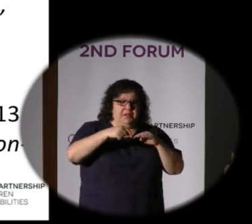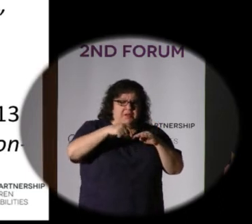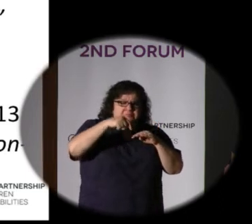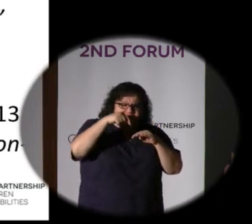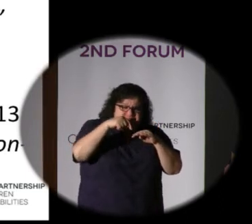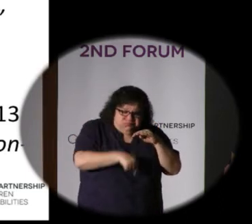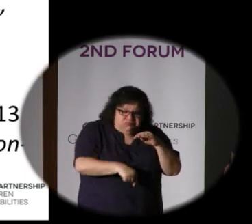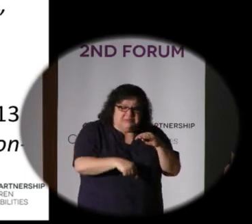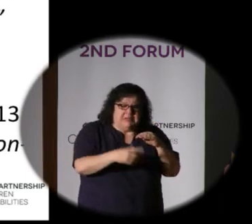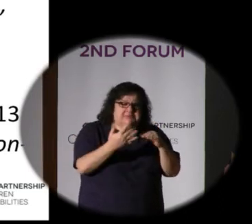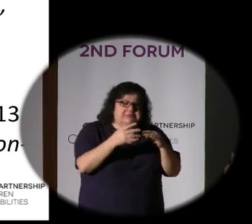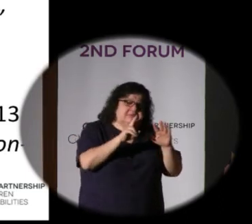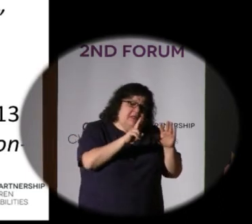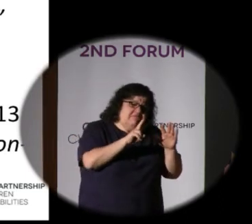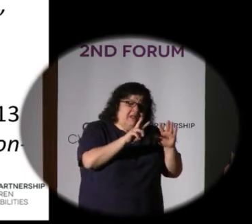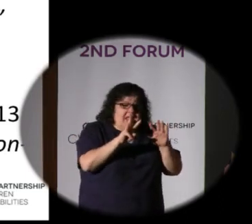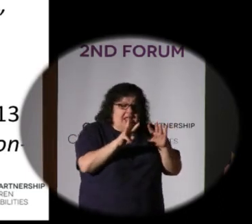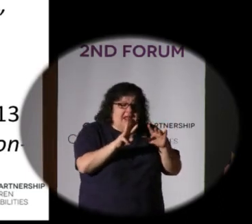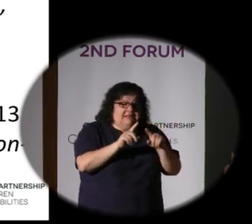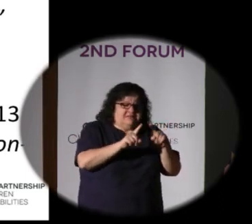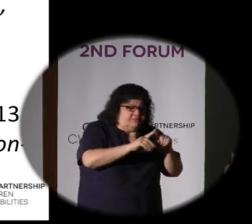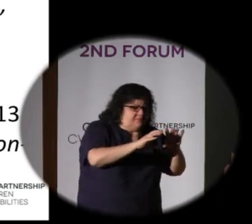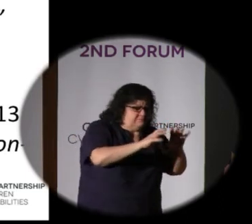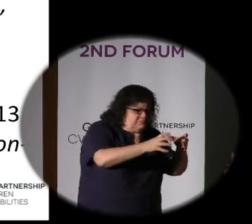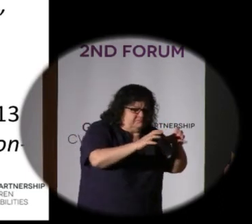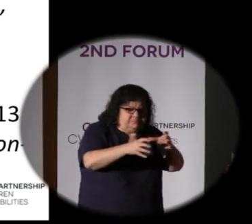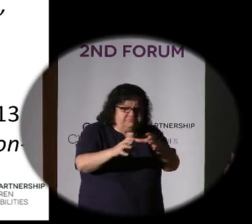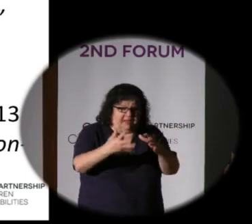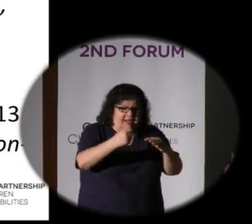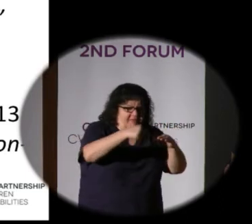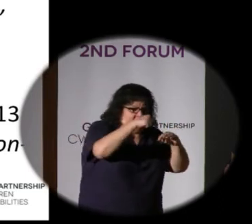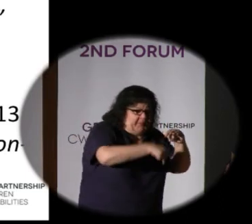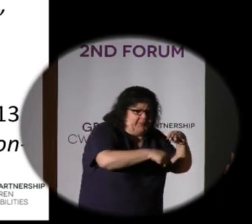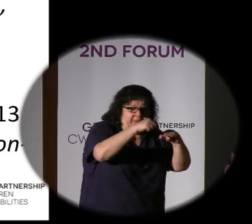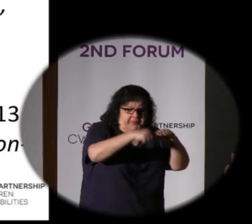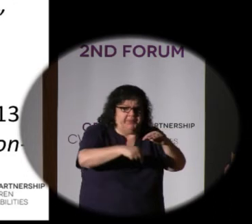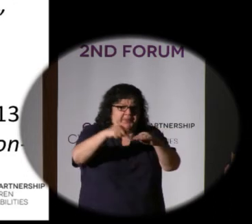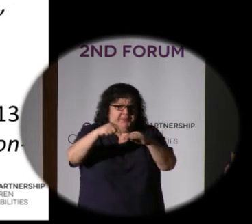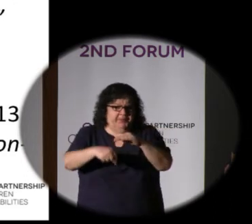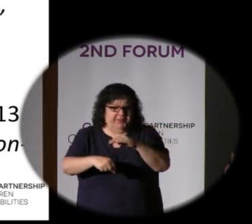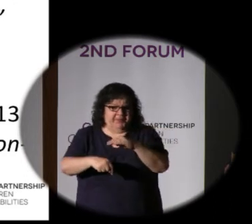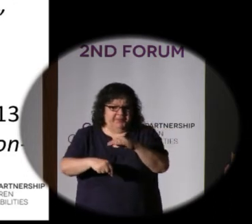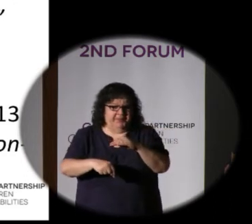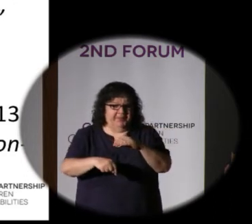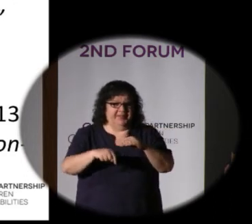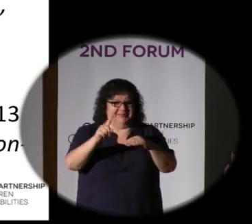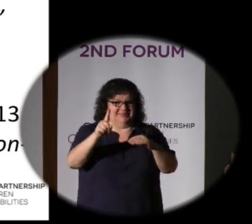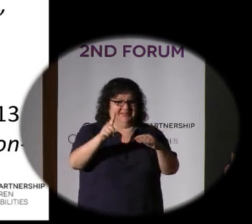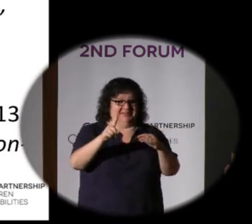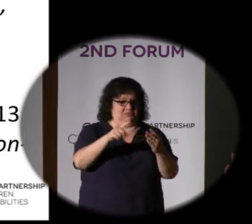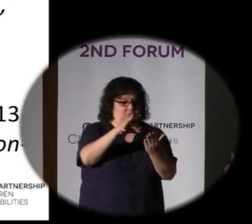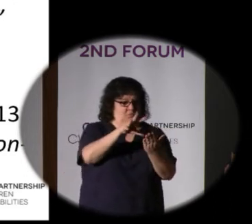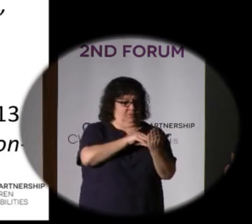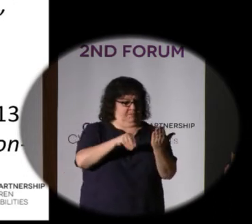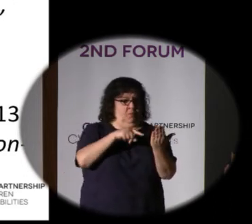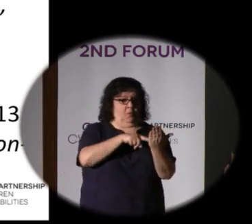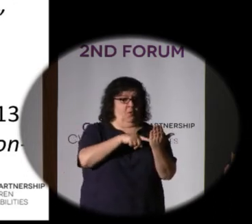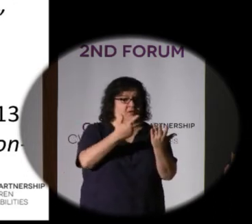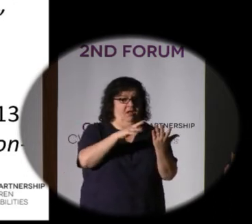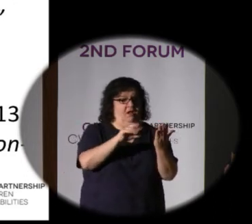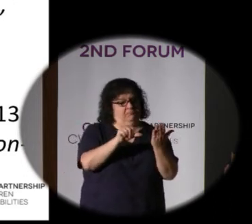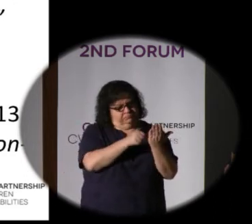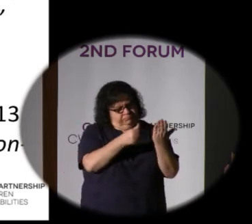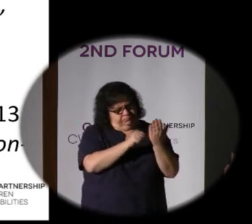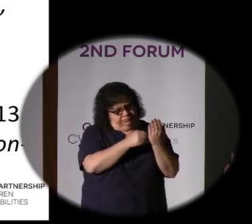happened. And we've got a full survey report, about a 10-page report, that is available for those who are interested in reading